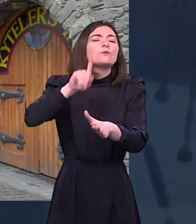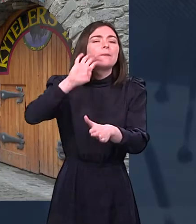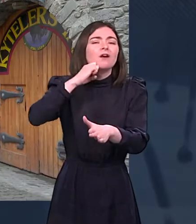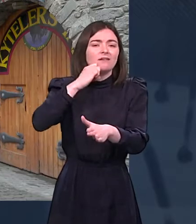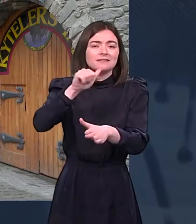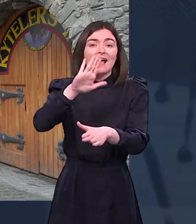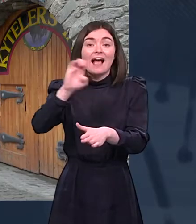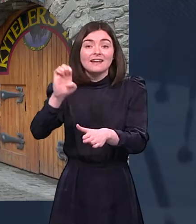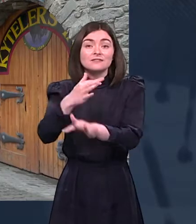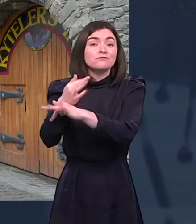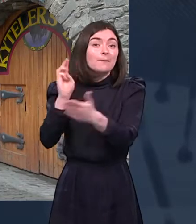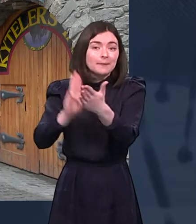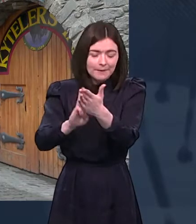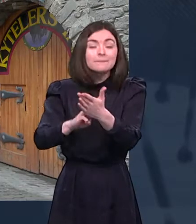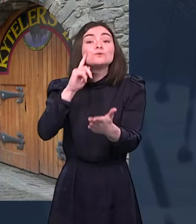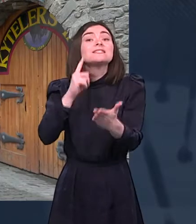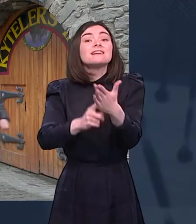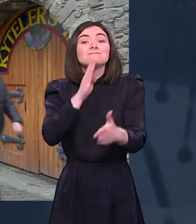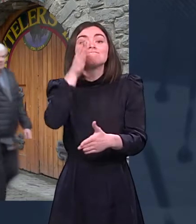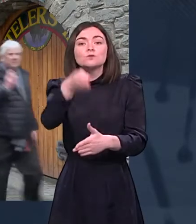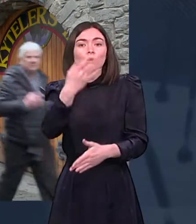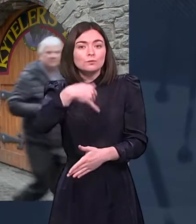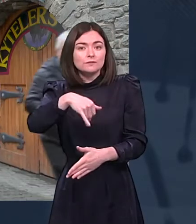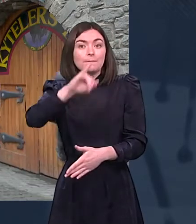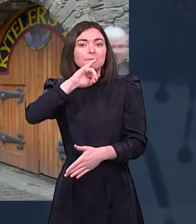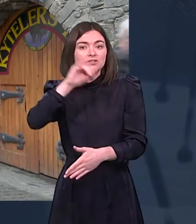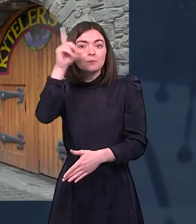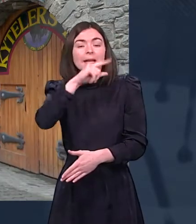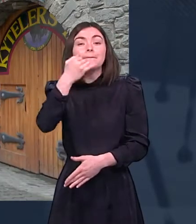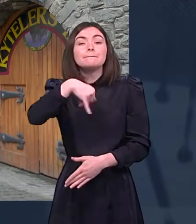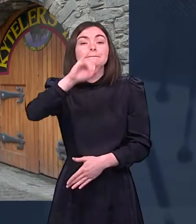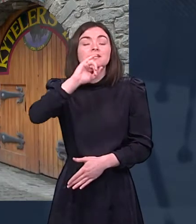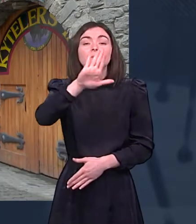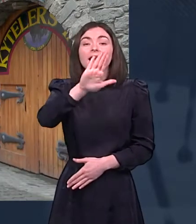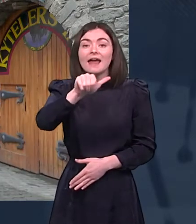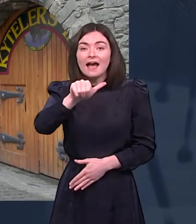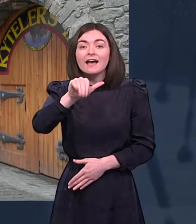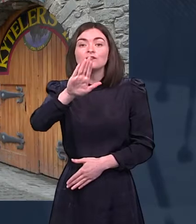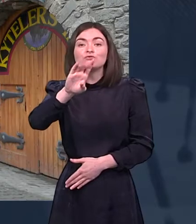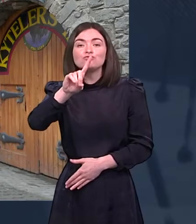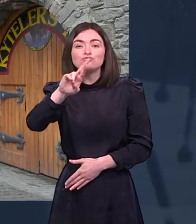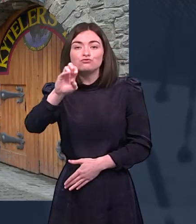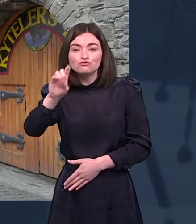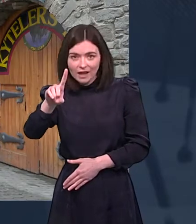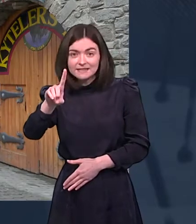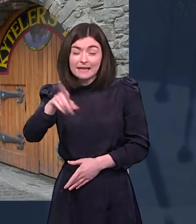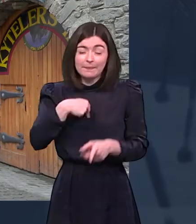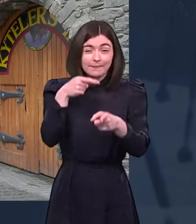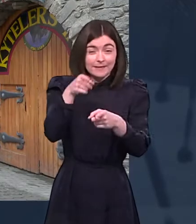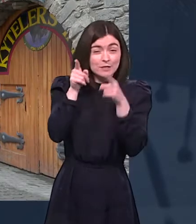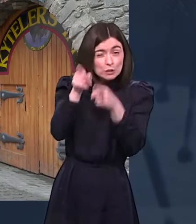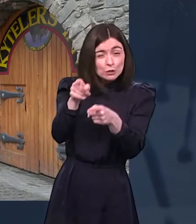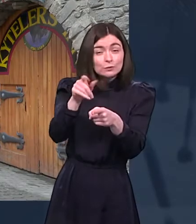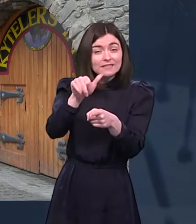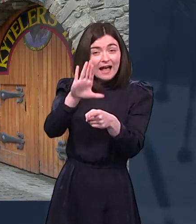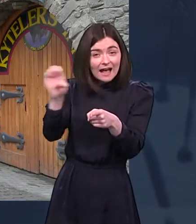cathedral, to a new bishop in town called Bishop Ledred. Now the bishop accused Alice not just of poisoning him, but also of